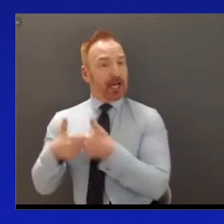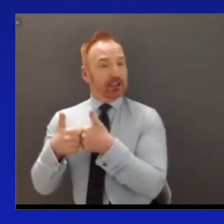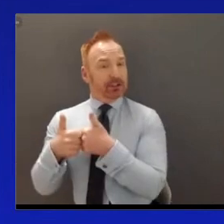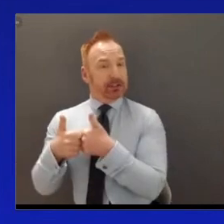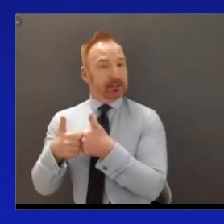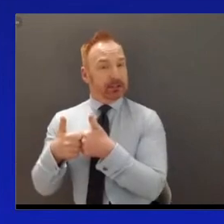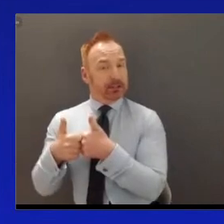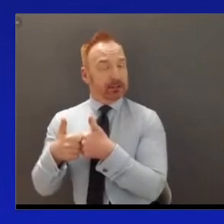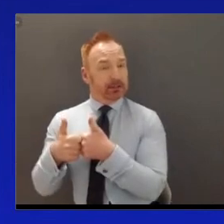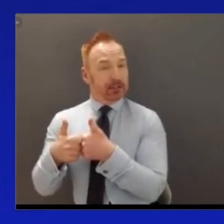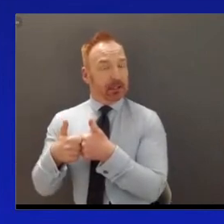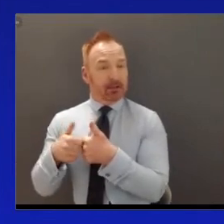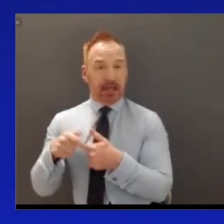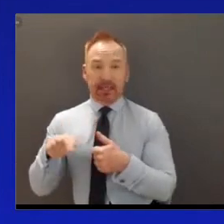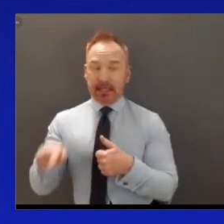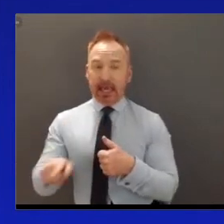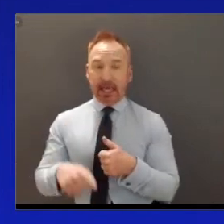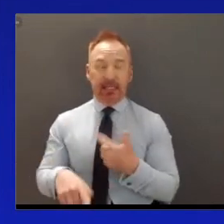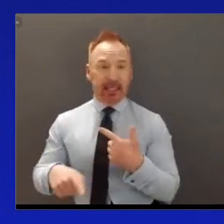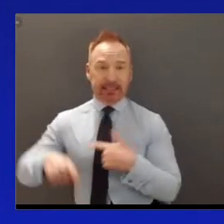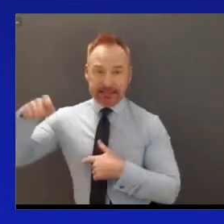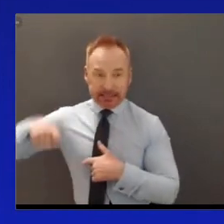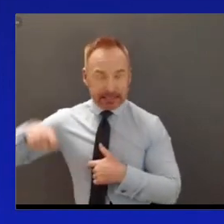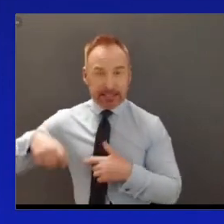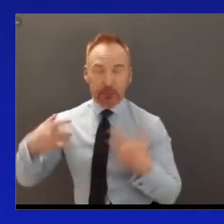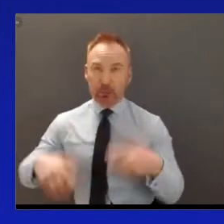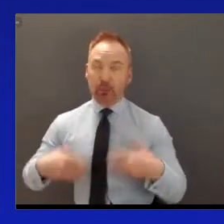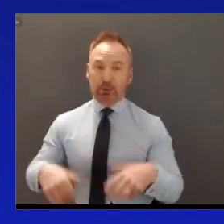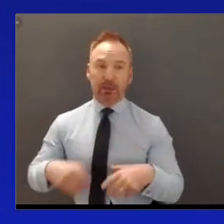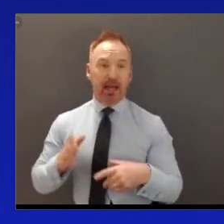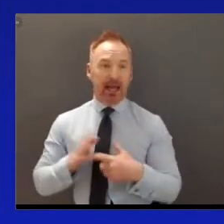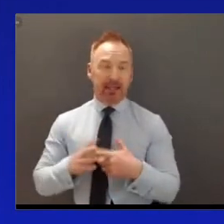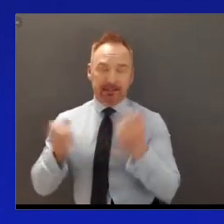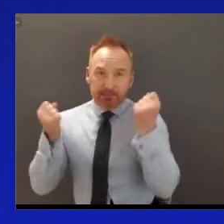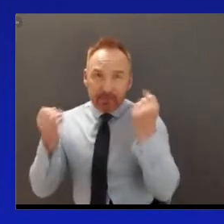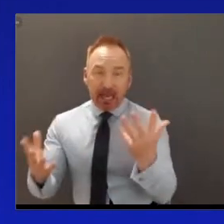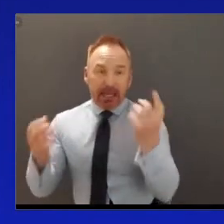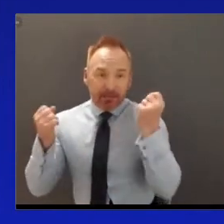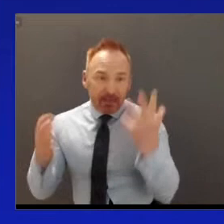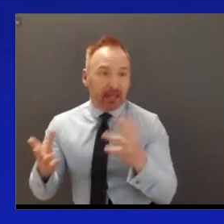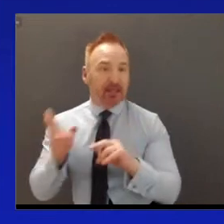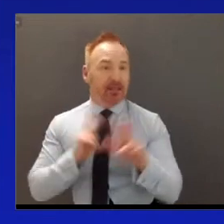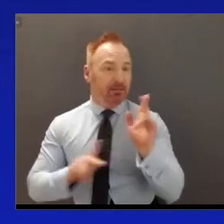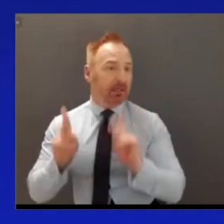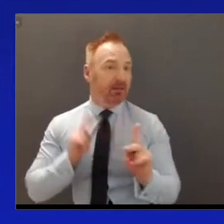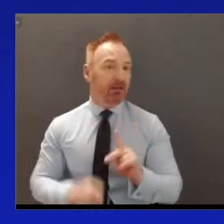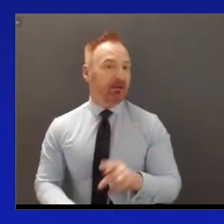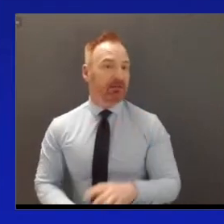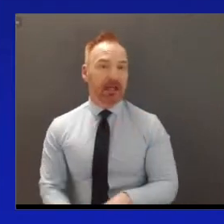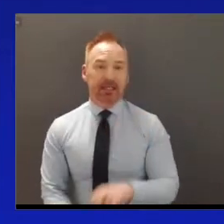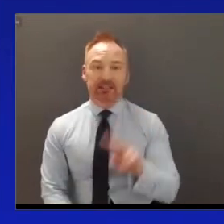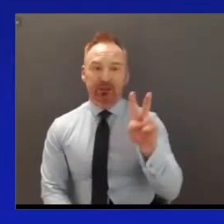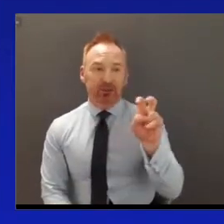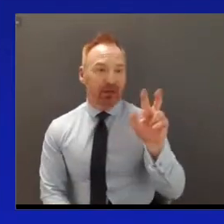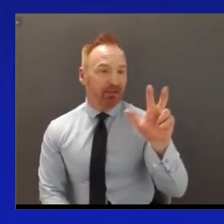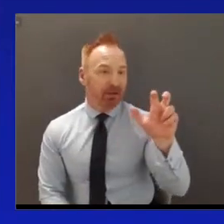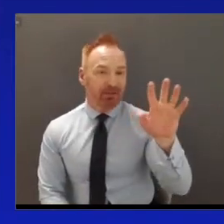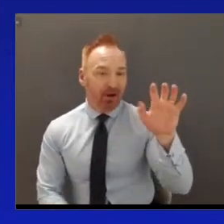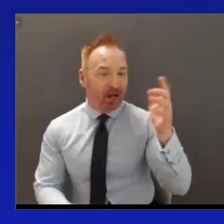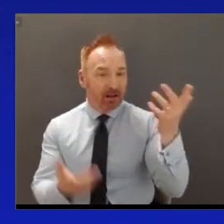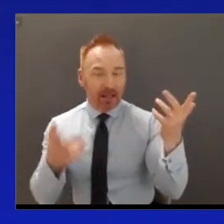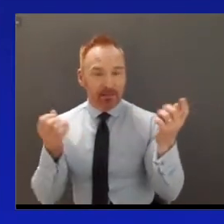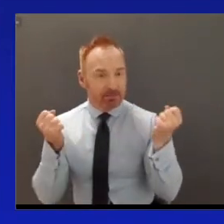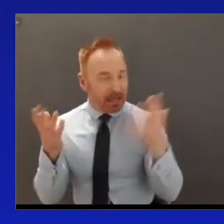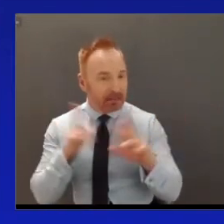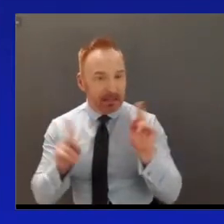absolutely dire needs, and they're in the hundreds. So that is a system that it gives people